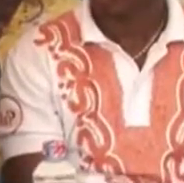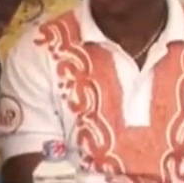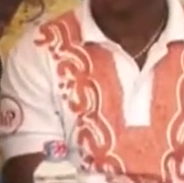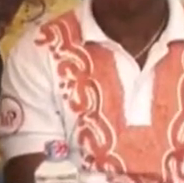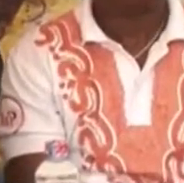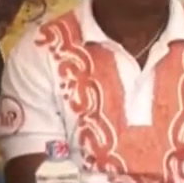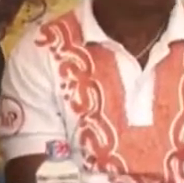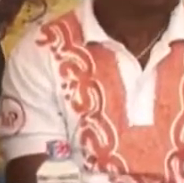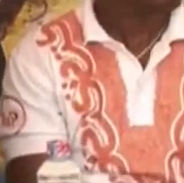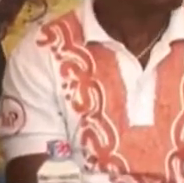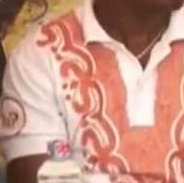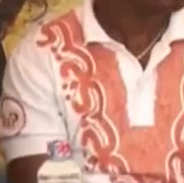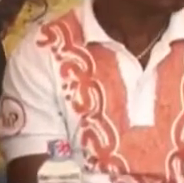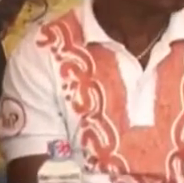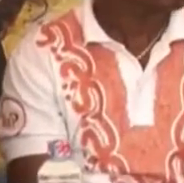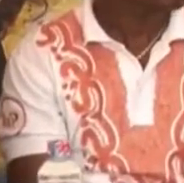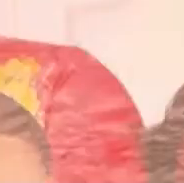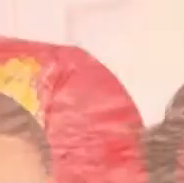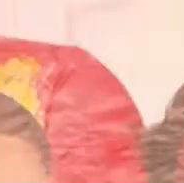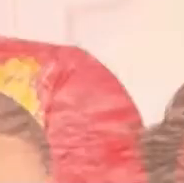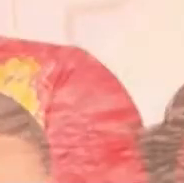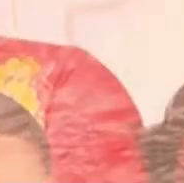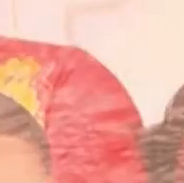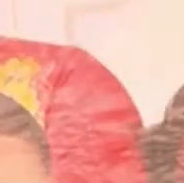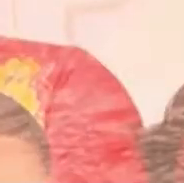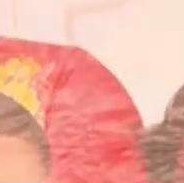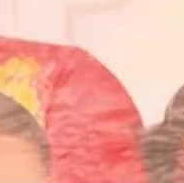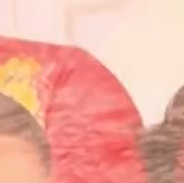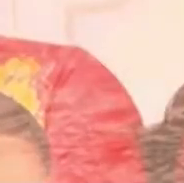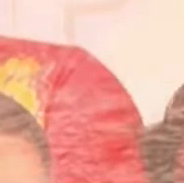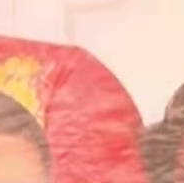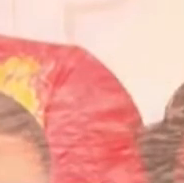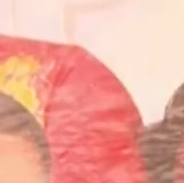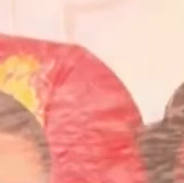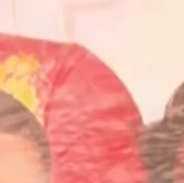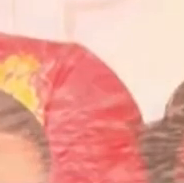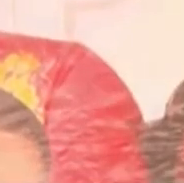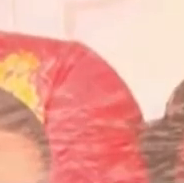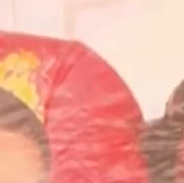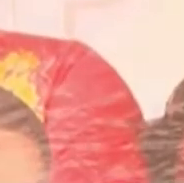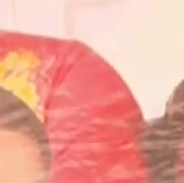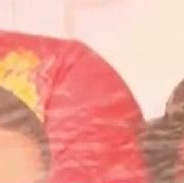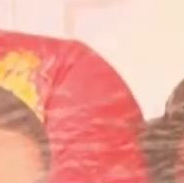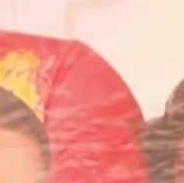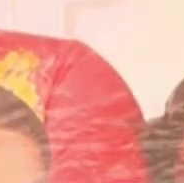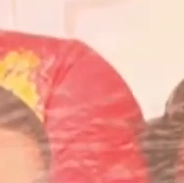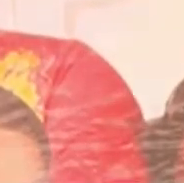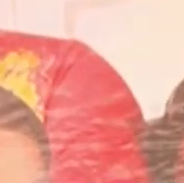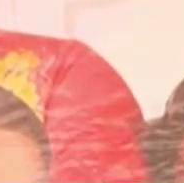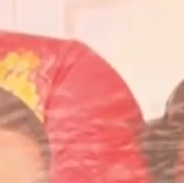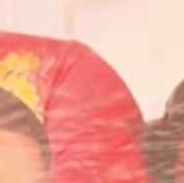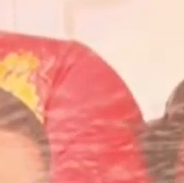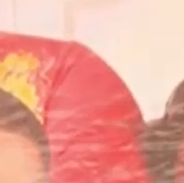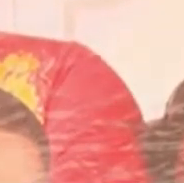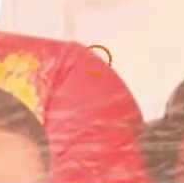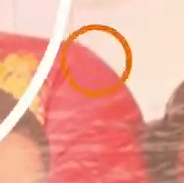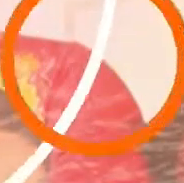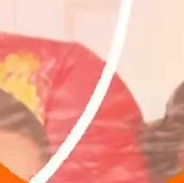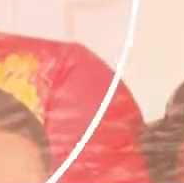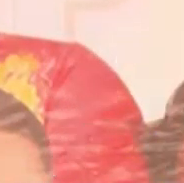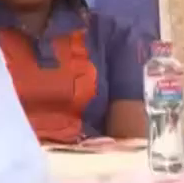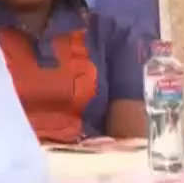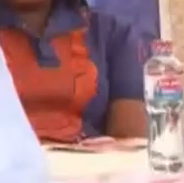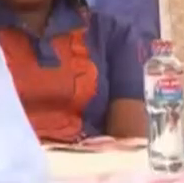money. My brother is a Christian, that's why he's trying to do something for the vulnerable, and I think a lot of us can do